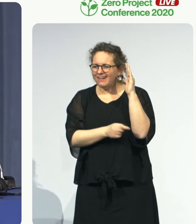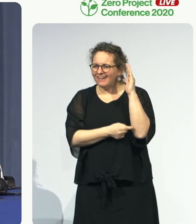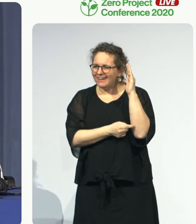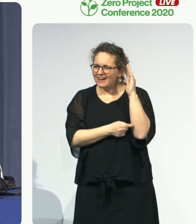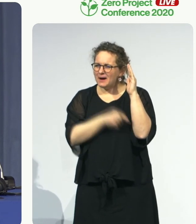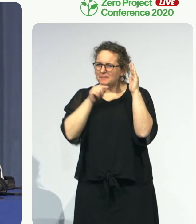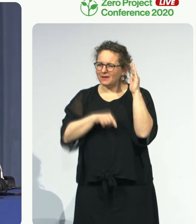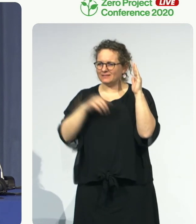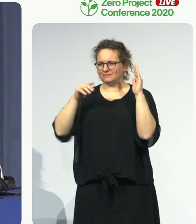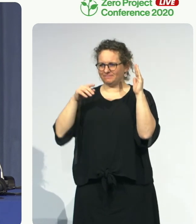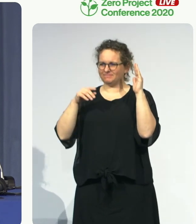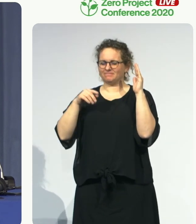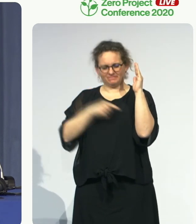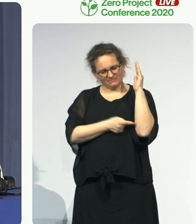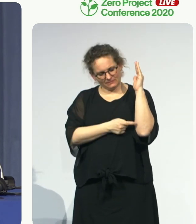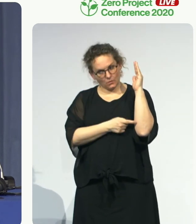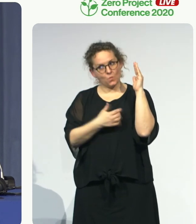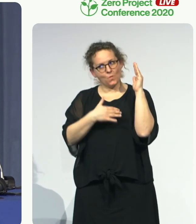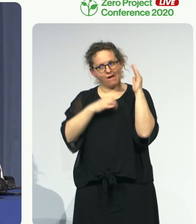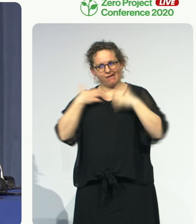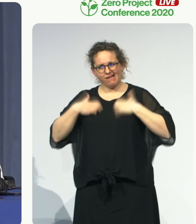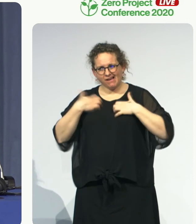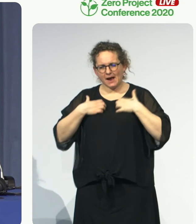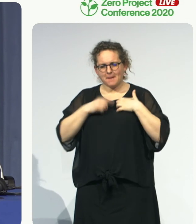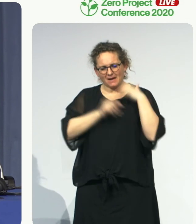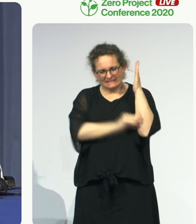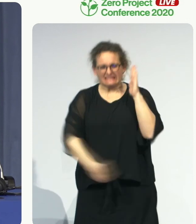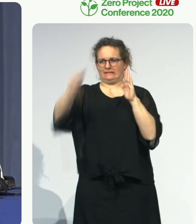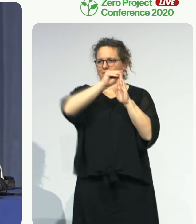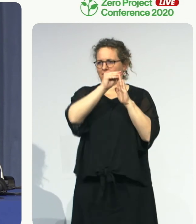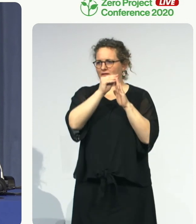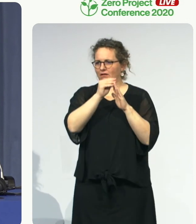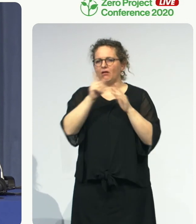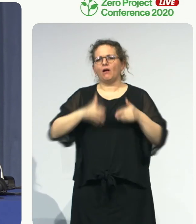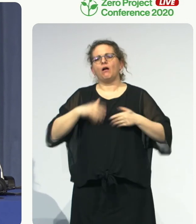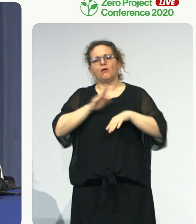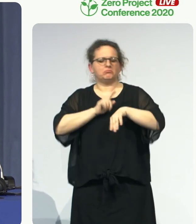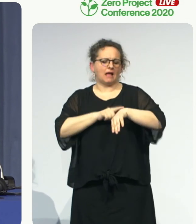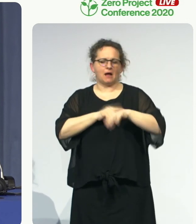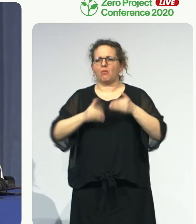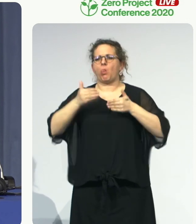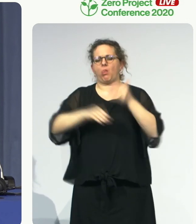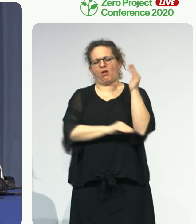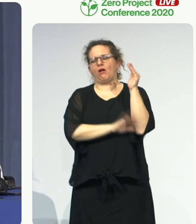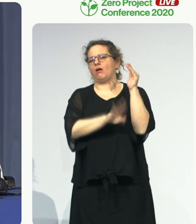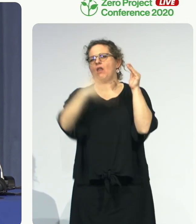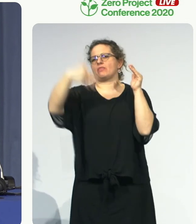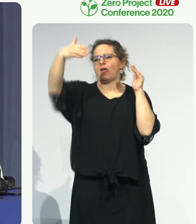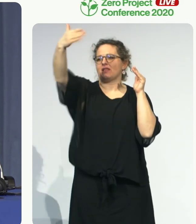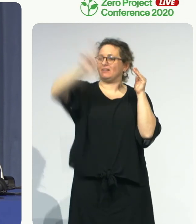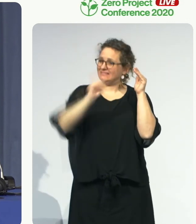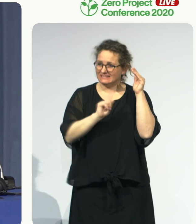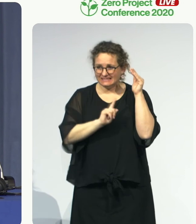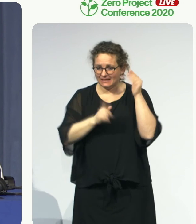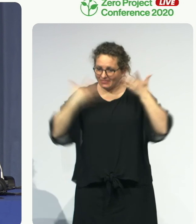very challenging to explain our colleagues and the ministry that that we have to involve